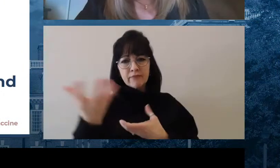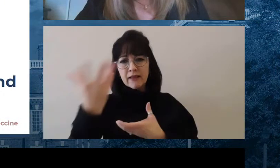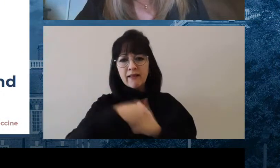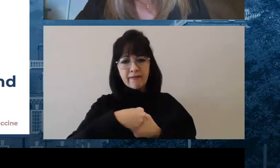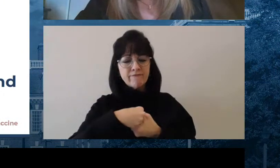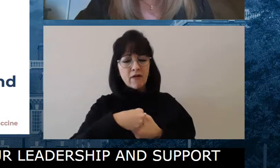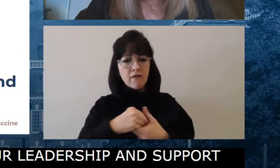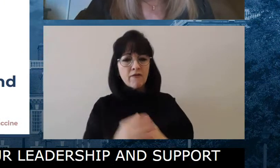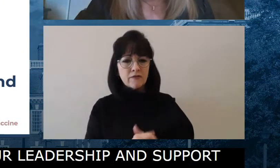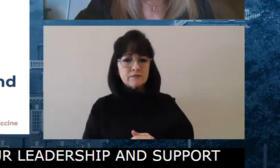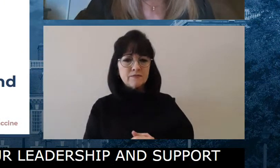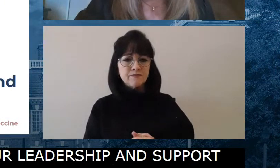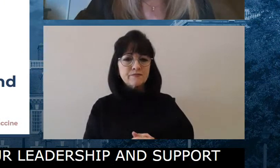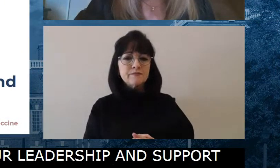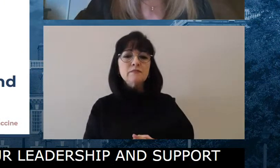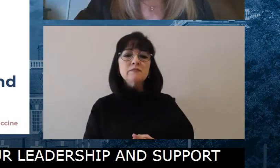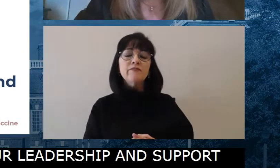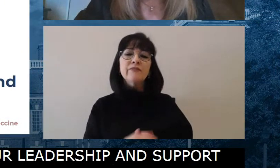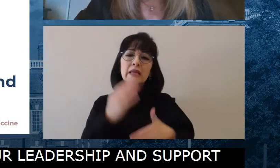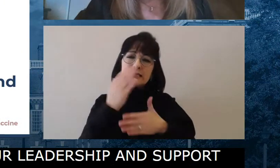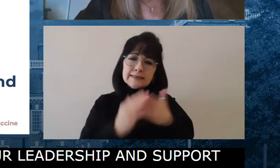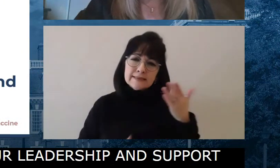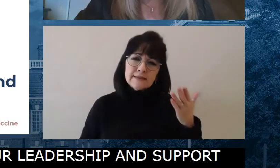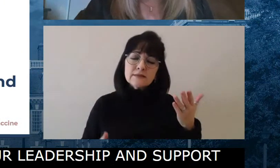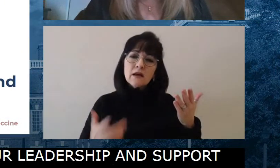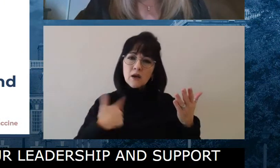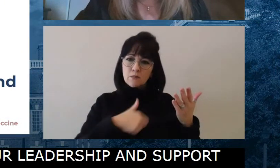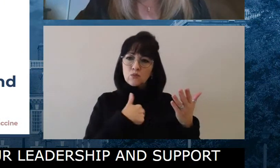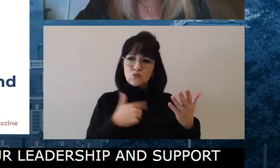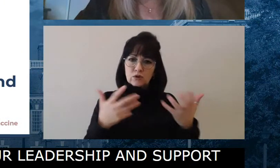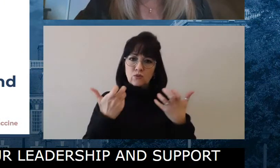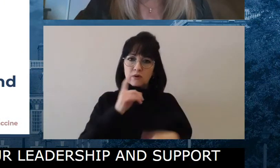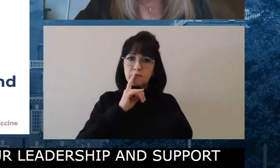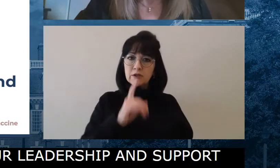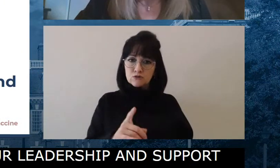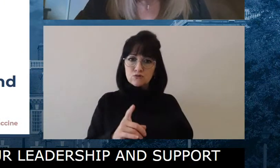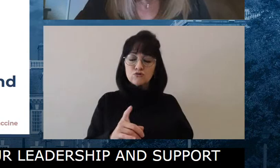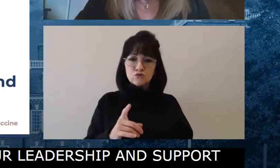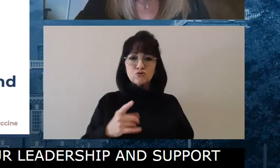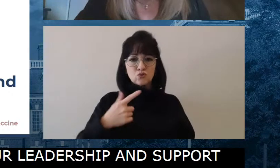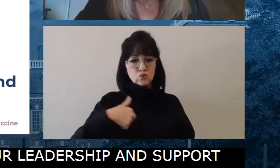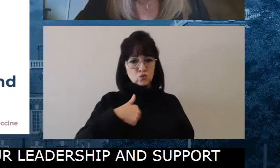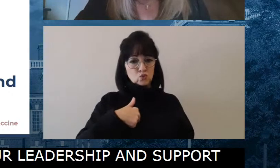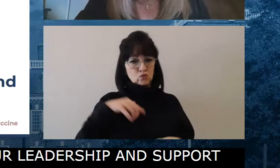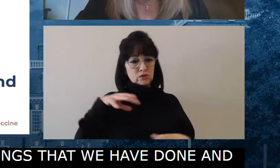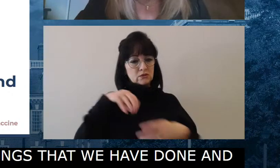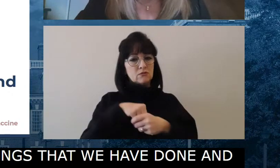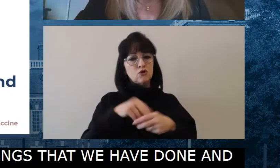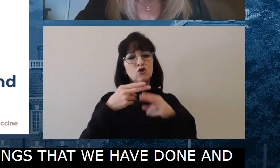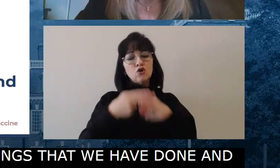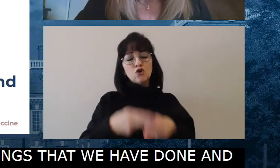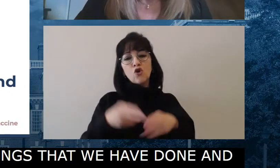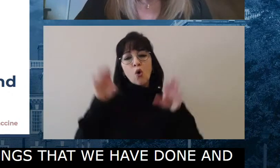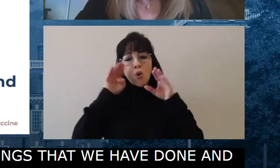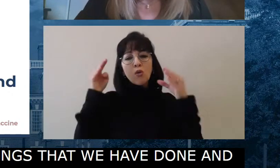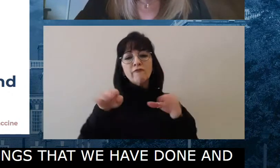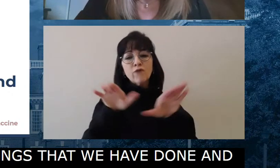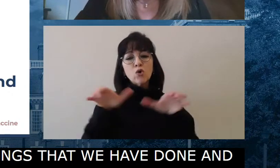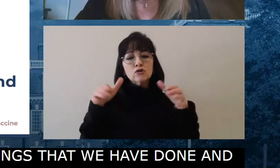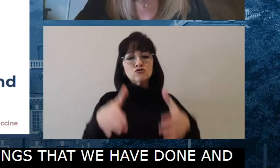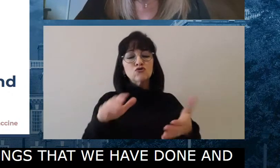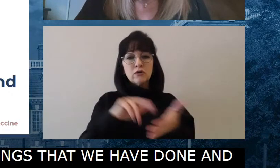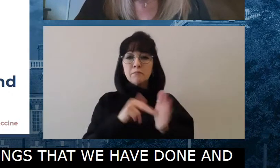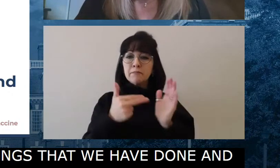know that we're doing the right things to reach individuals, is a number of focus groups to ensure